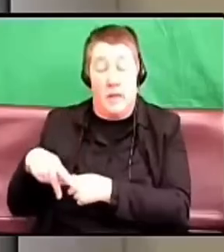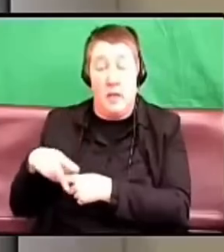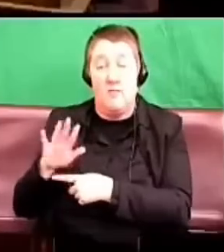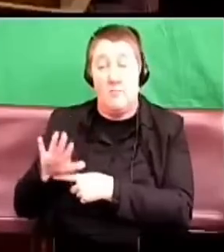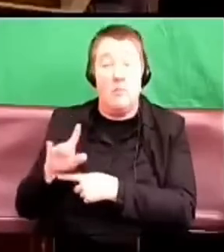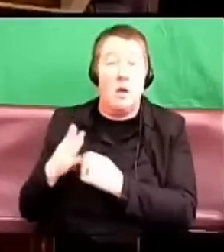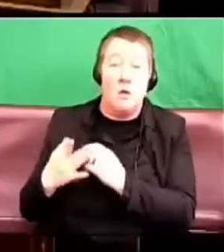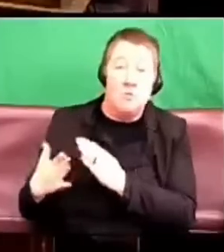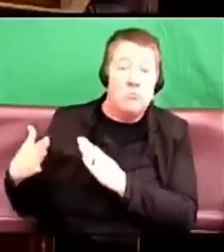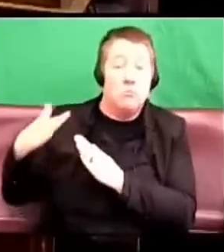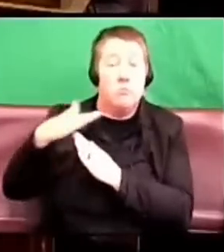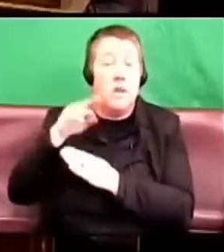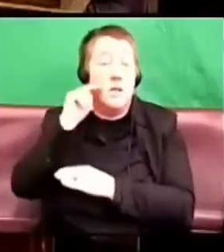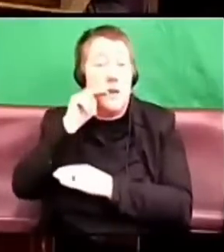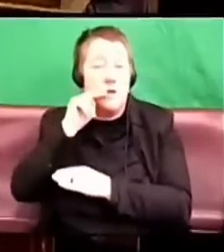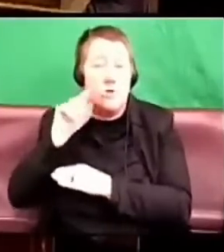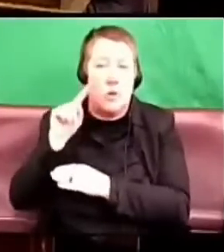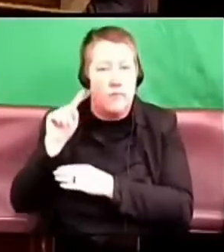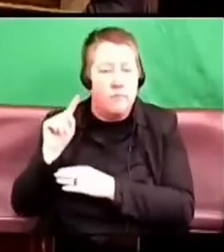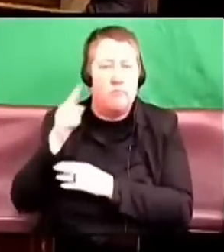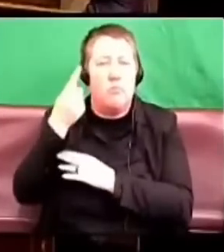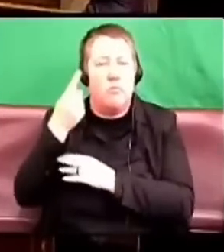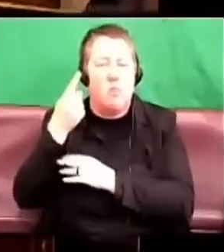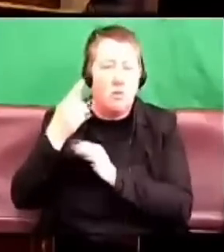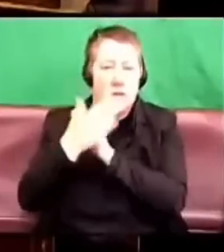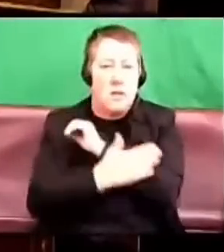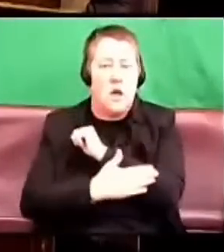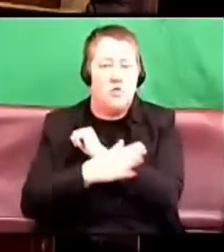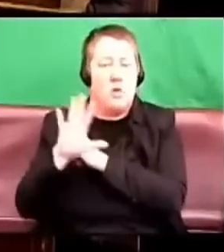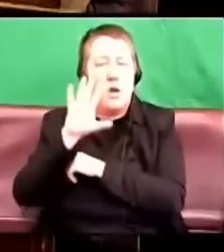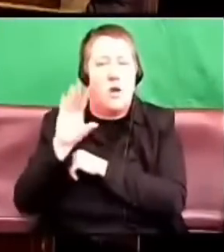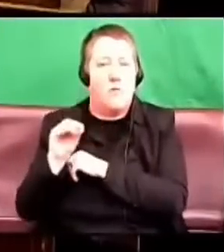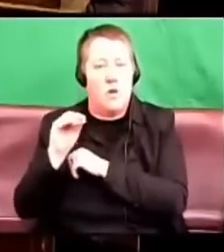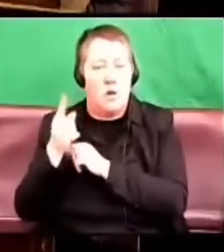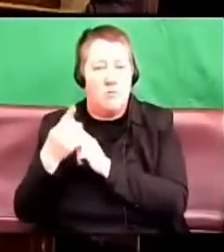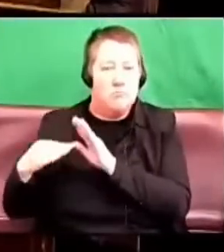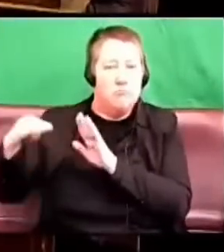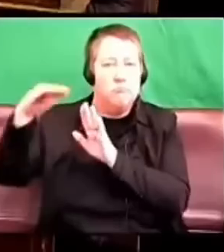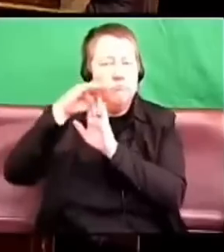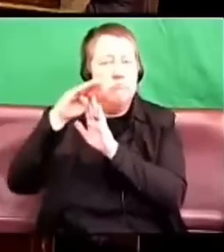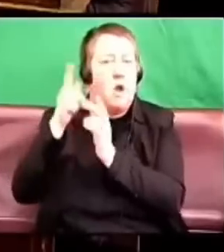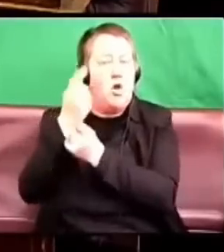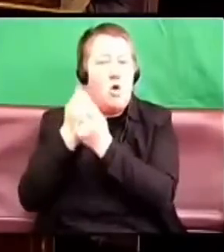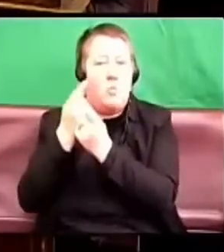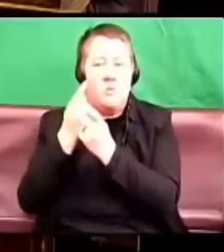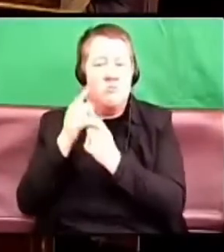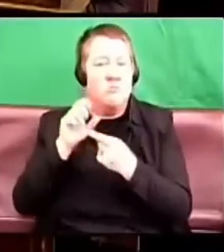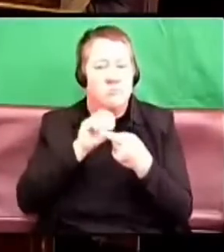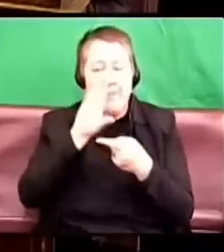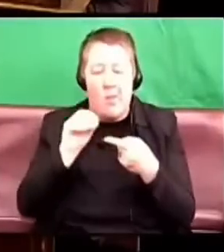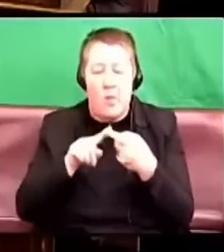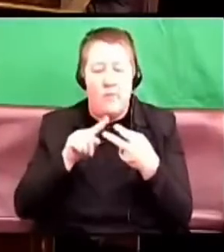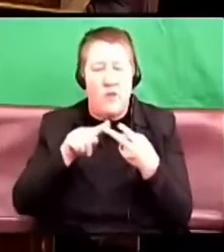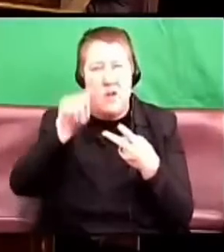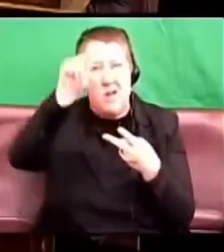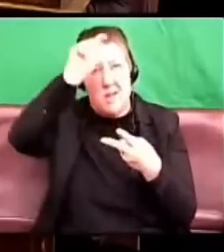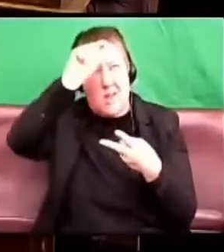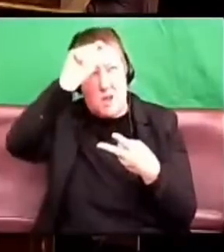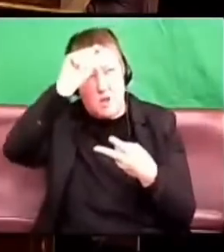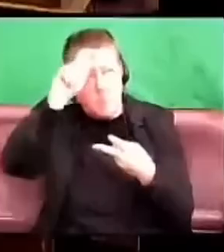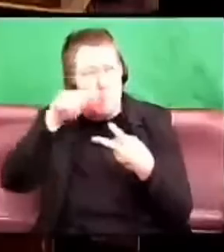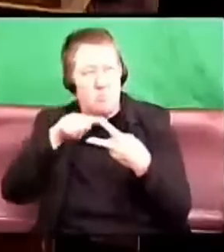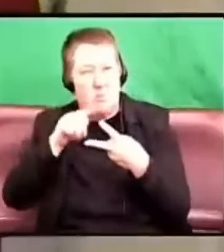Africa, right? And toppled South Africa and Egypt, I think it